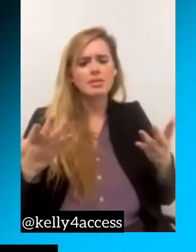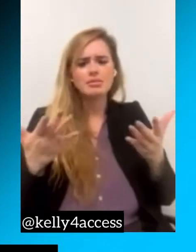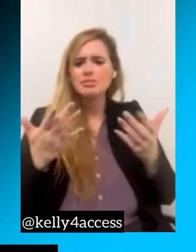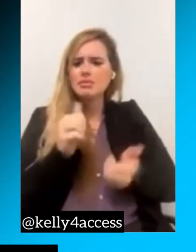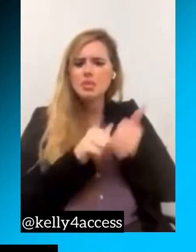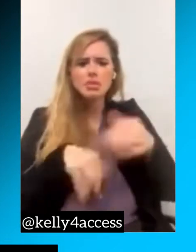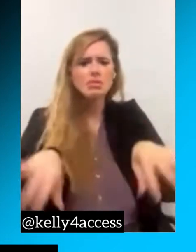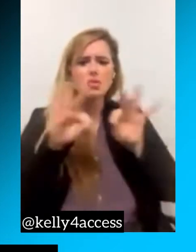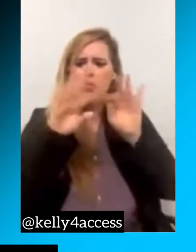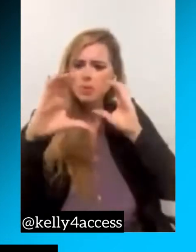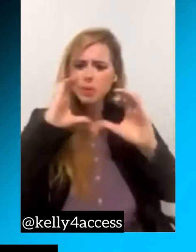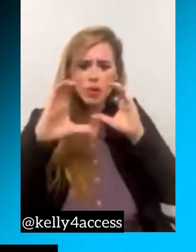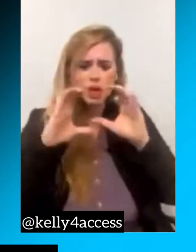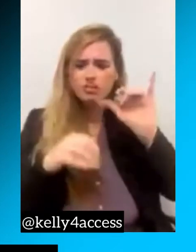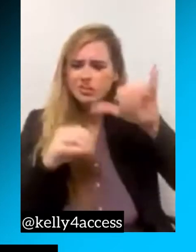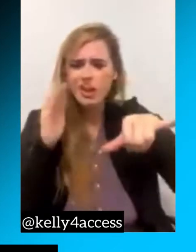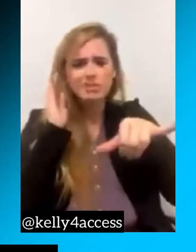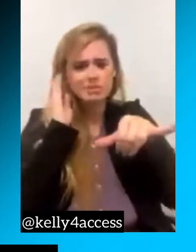yeah.